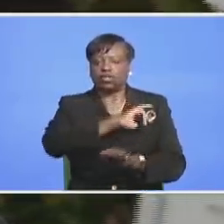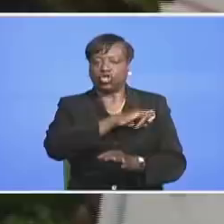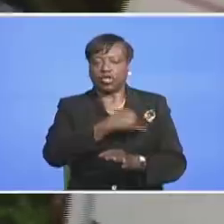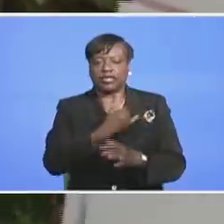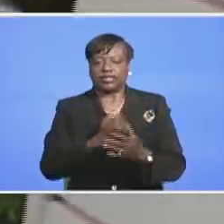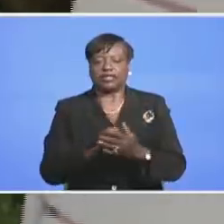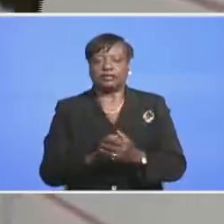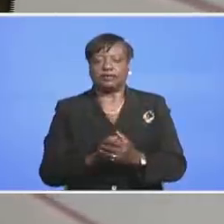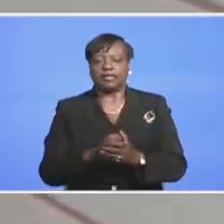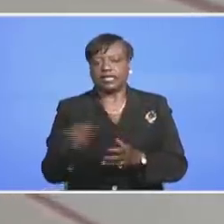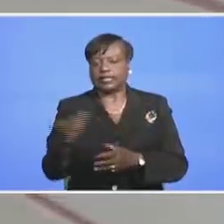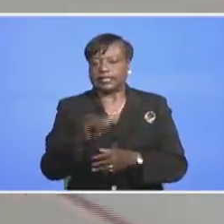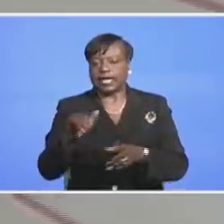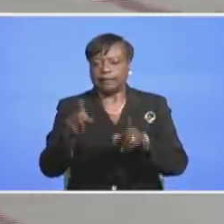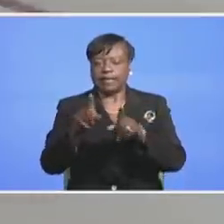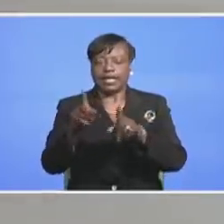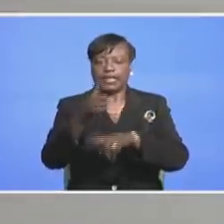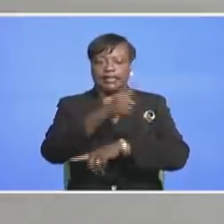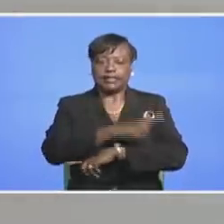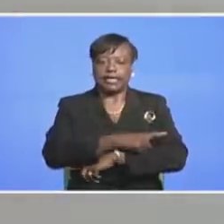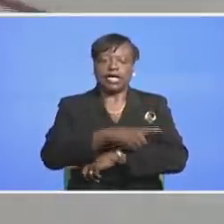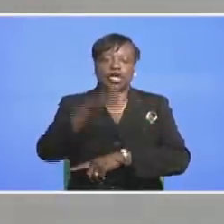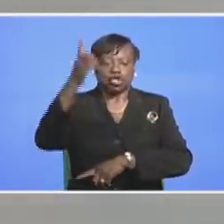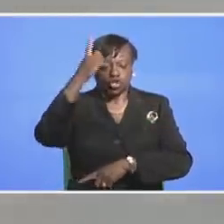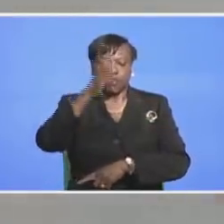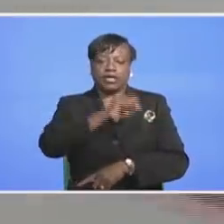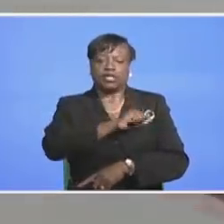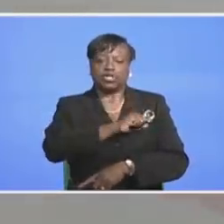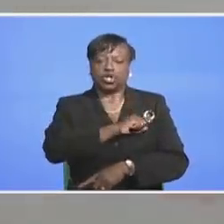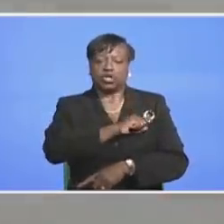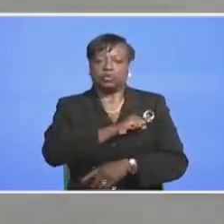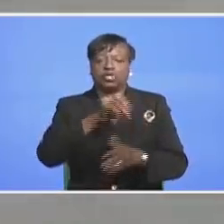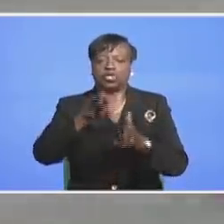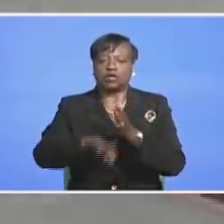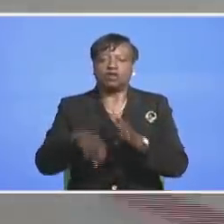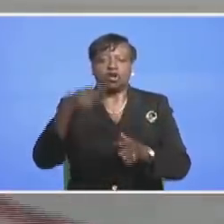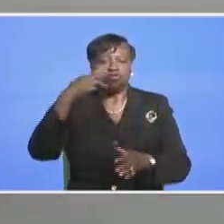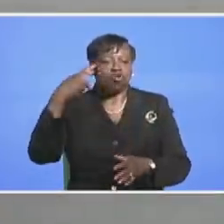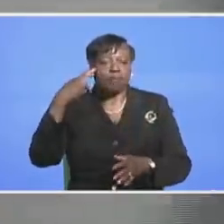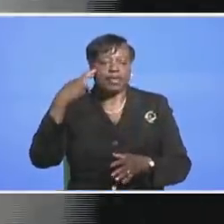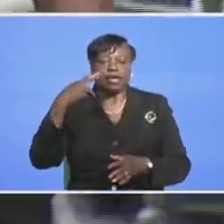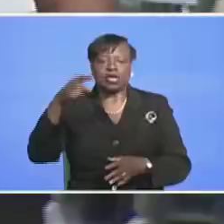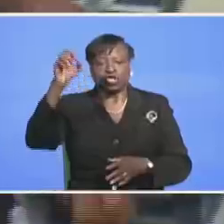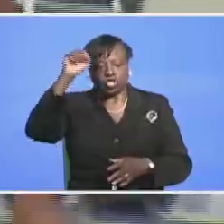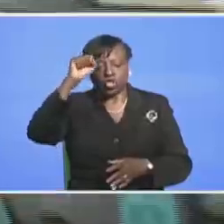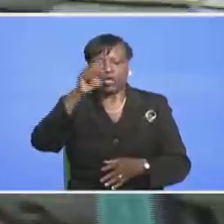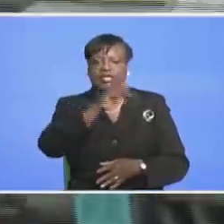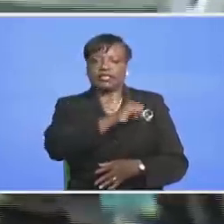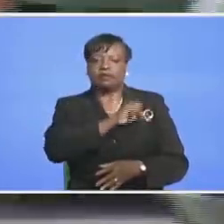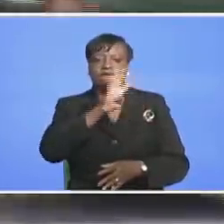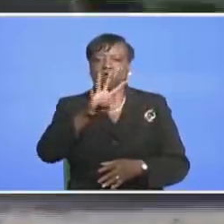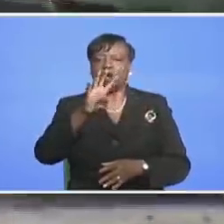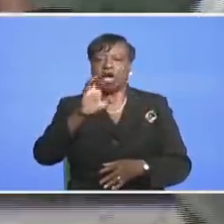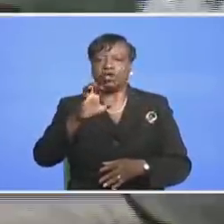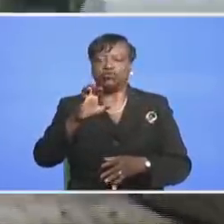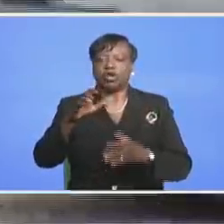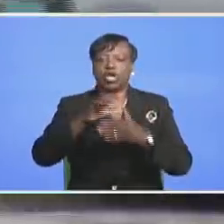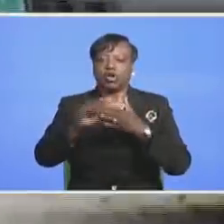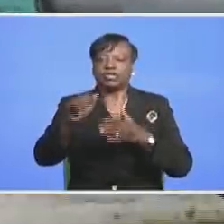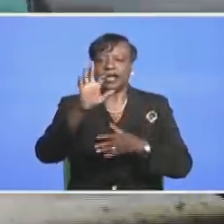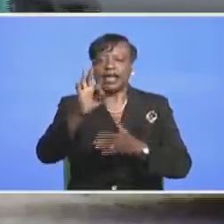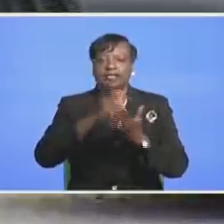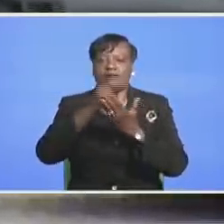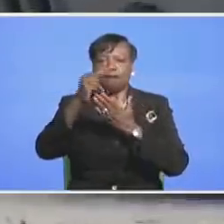that charge. Meantime, Dominic Stewart was charged separately with robbing Sean Simmons of $400 on the 9th of May this